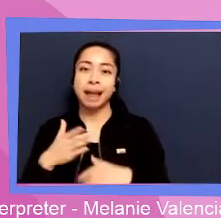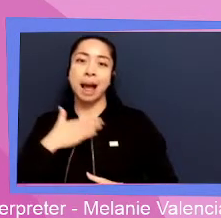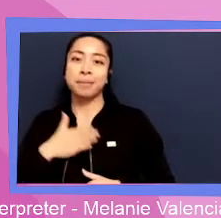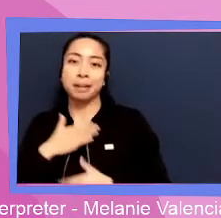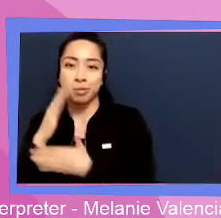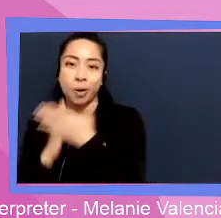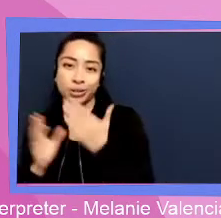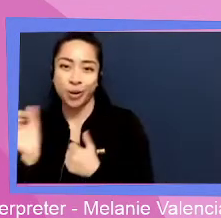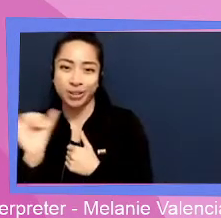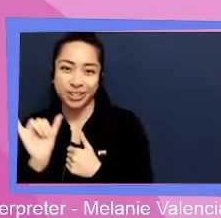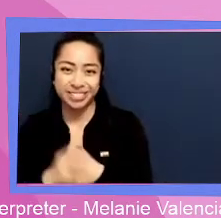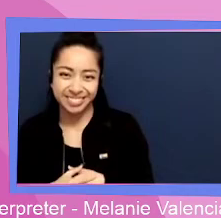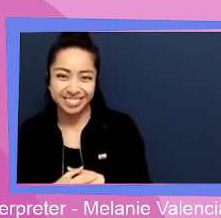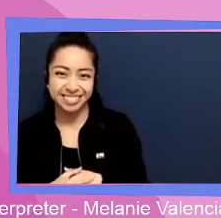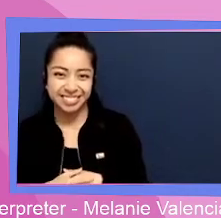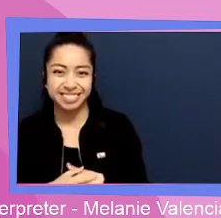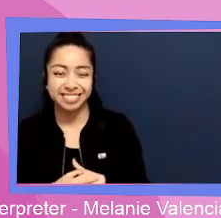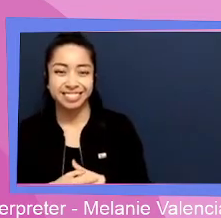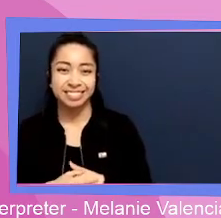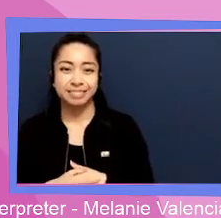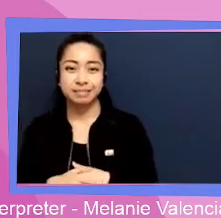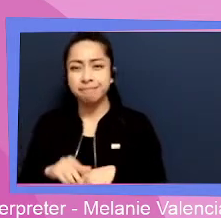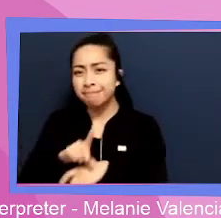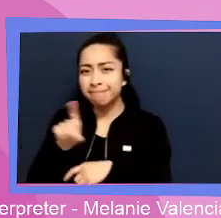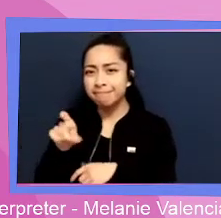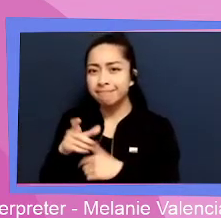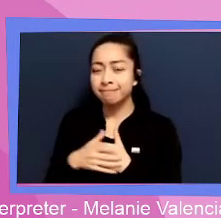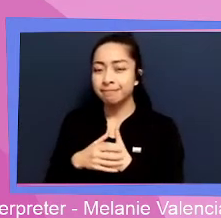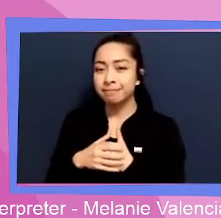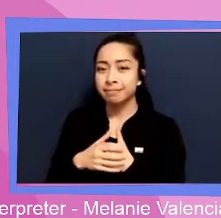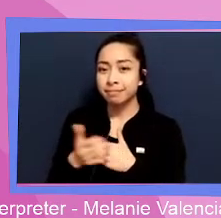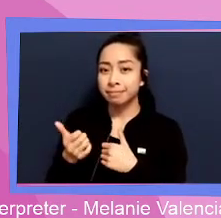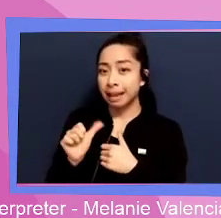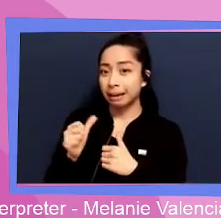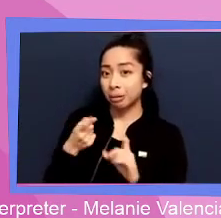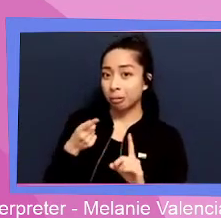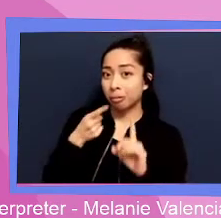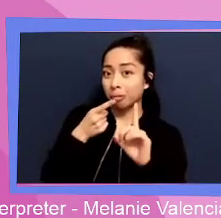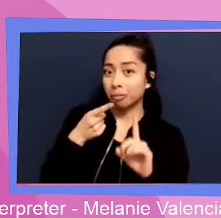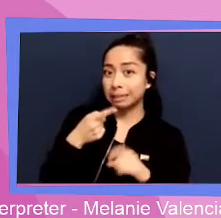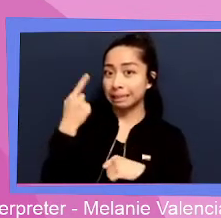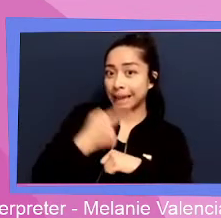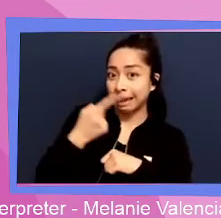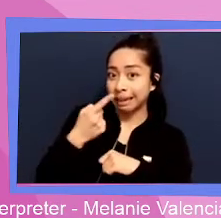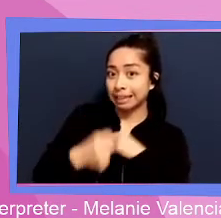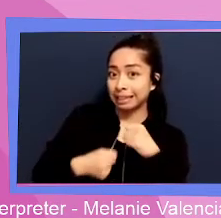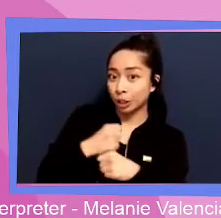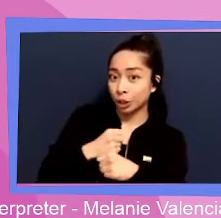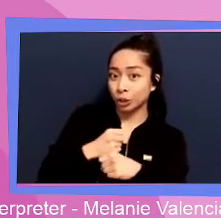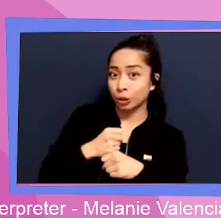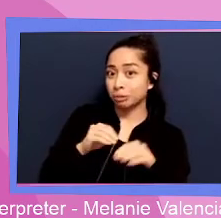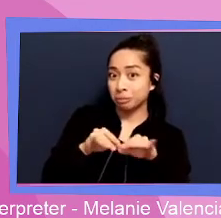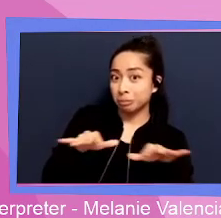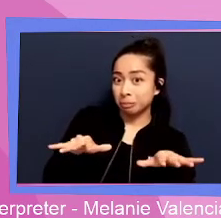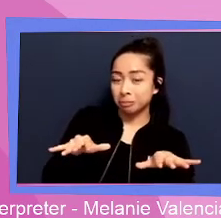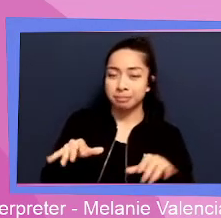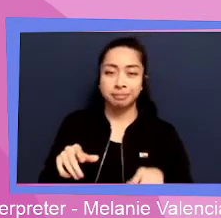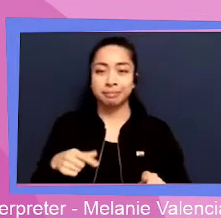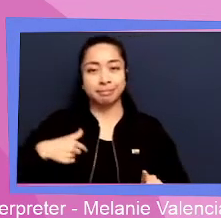as well. Awesome. Is there a date attached to any of this, or it's still very much? This is all just